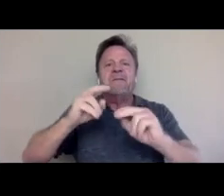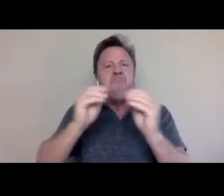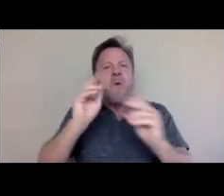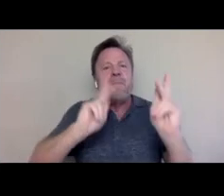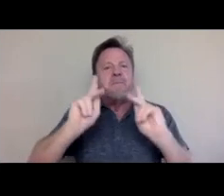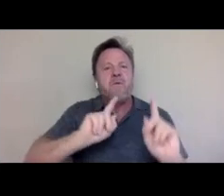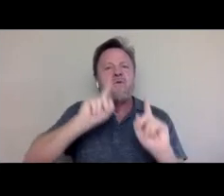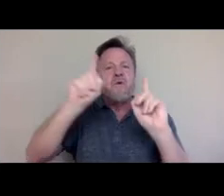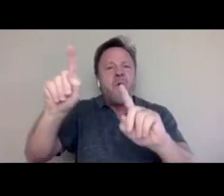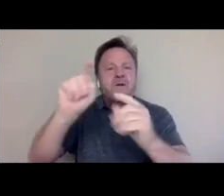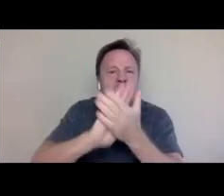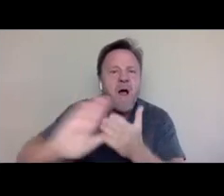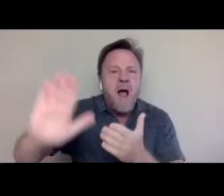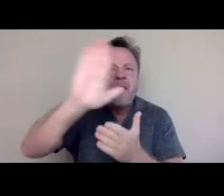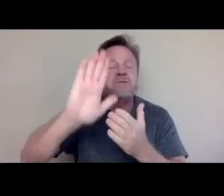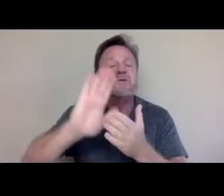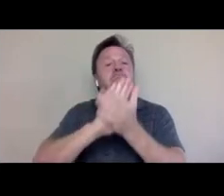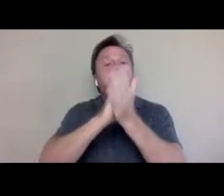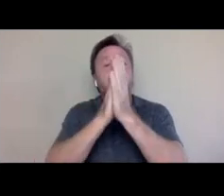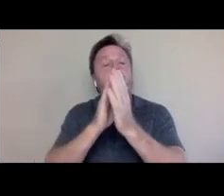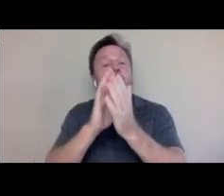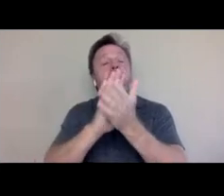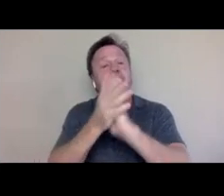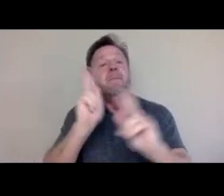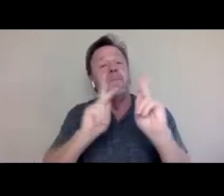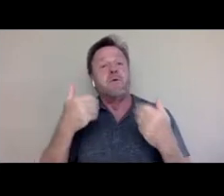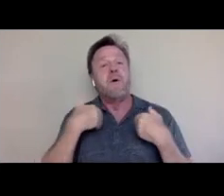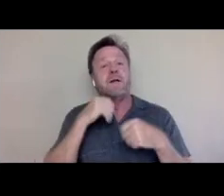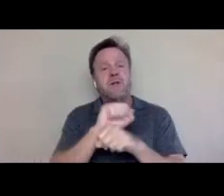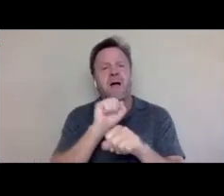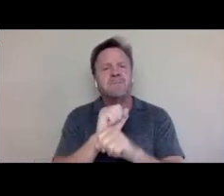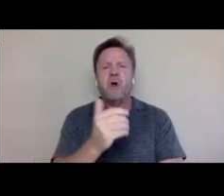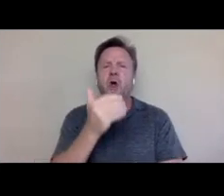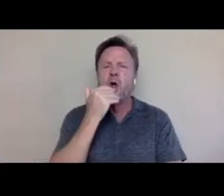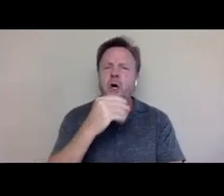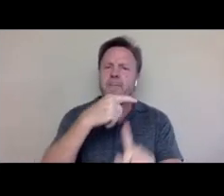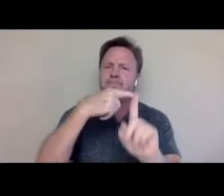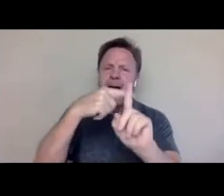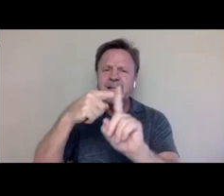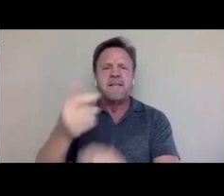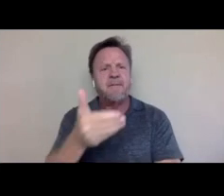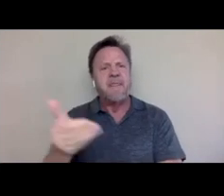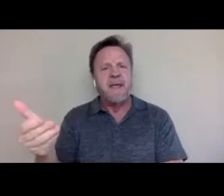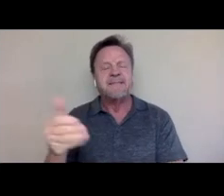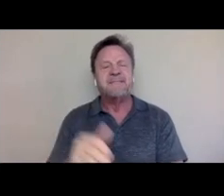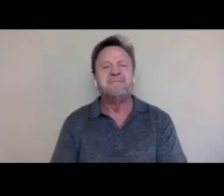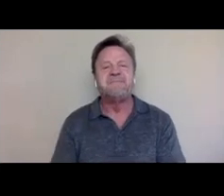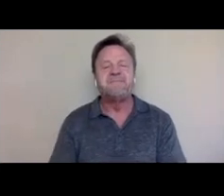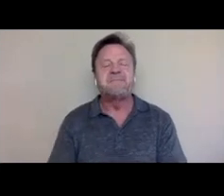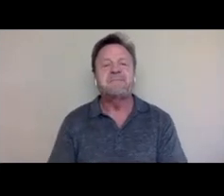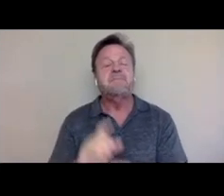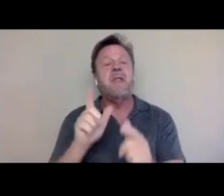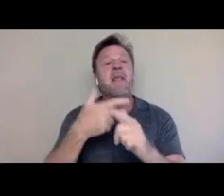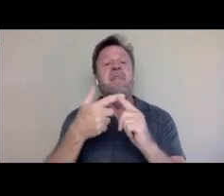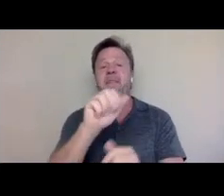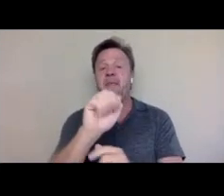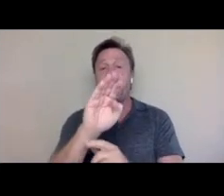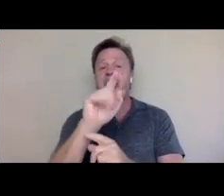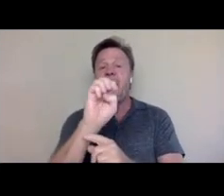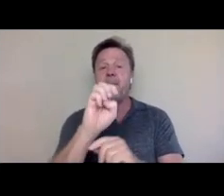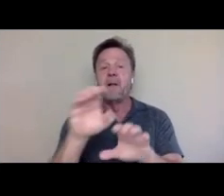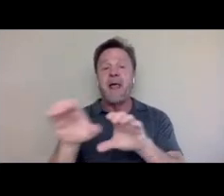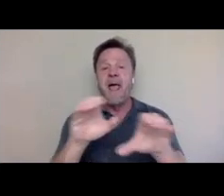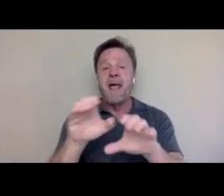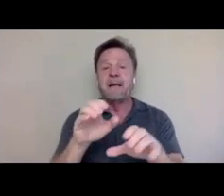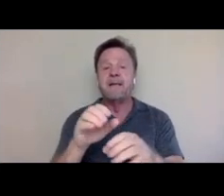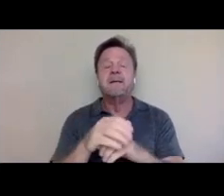or becoming employed. All good, very positive things. And then in terms of the ABLE Act, Achieving a Better Life